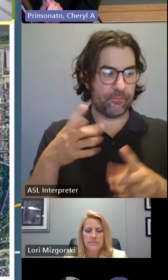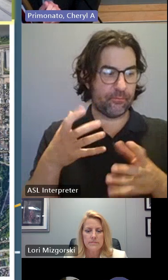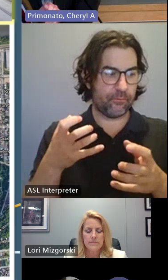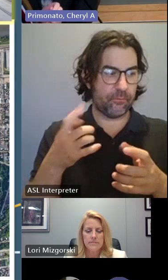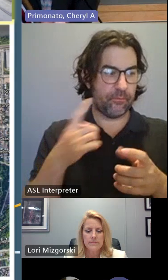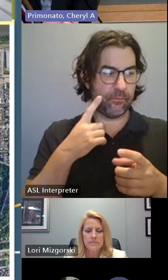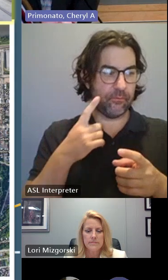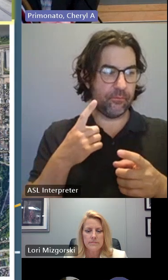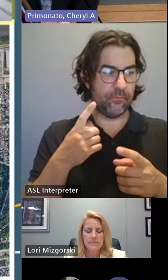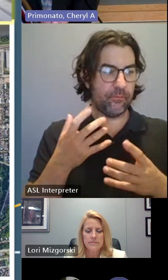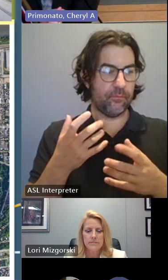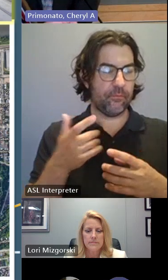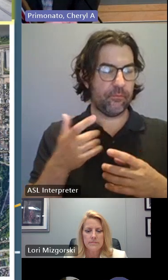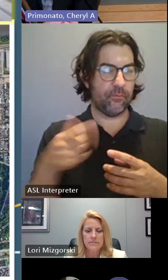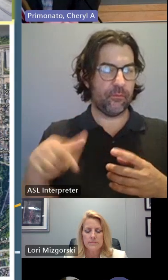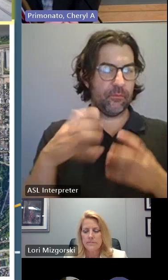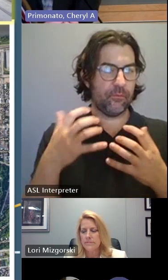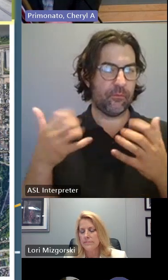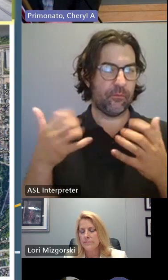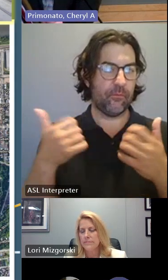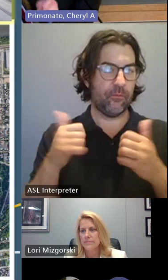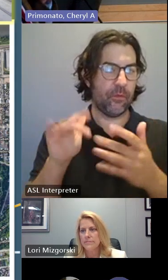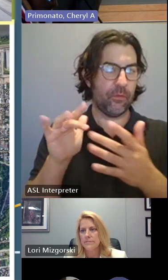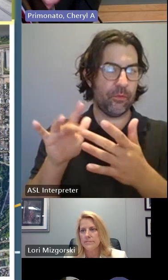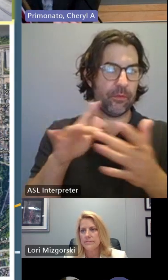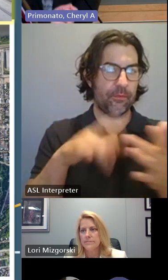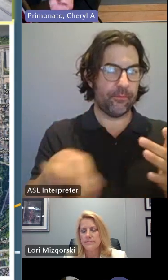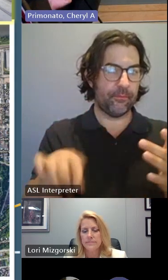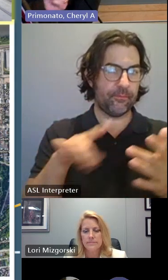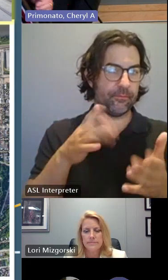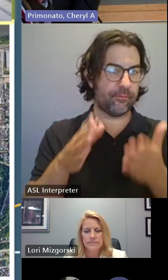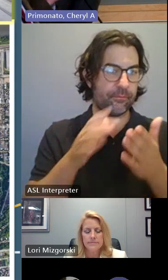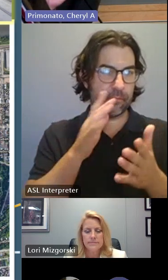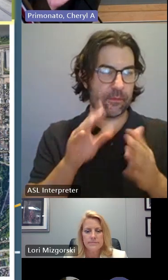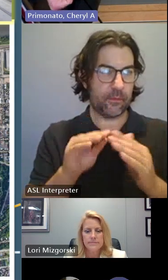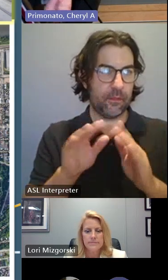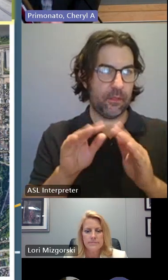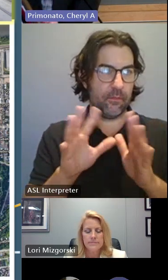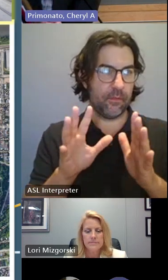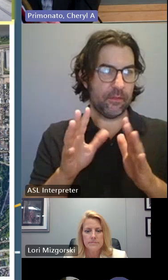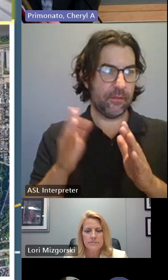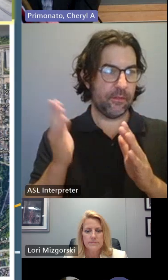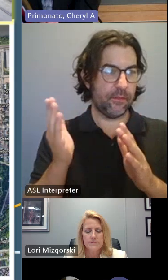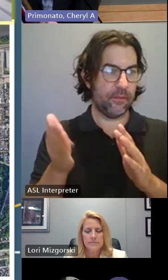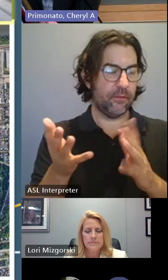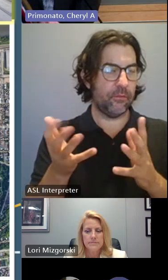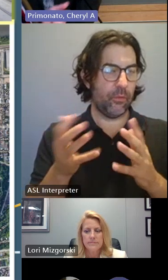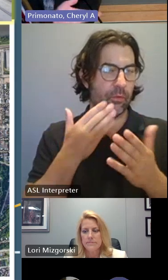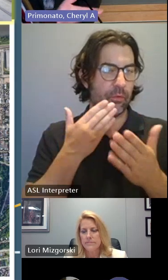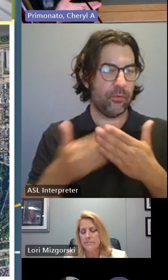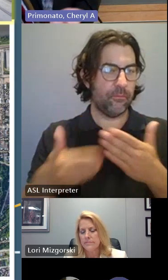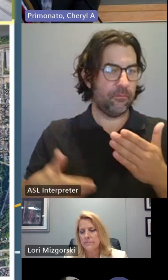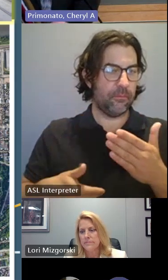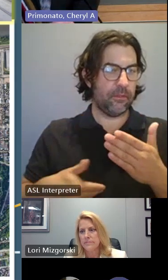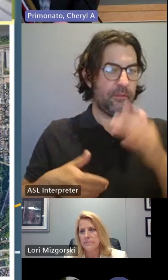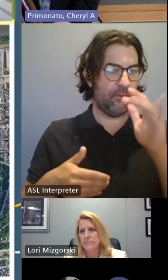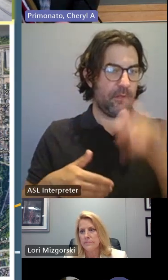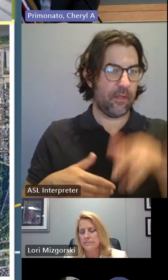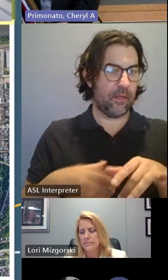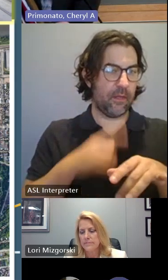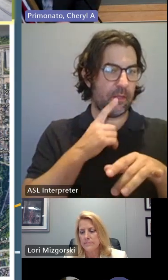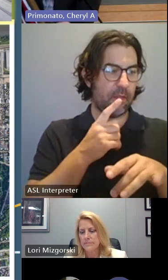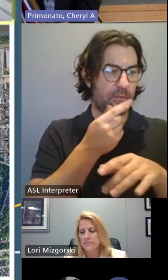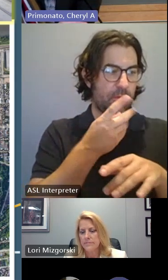feel for what are those audiences that we're trying to reach. It may not just be obvious right off the cuff, and we want to get a good sense of that. I think that in some of